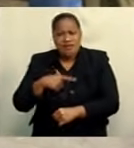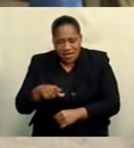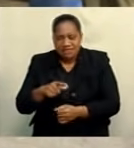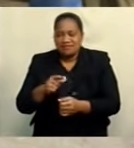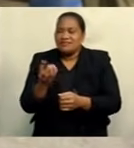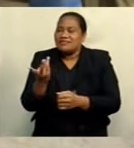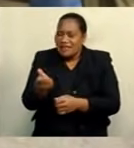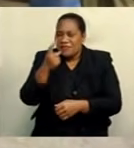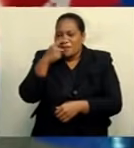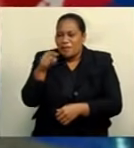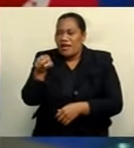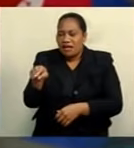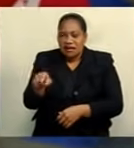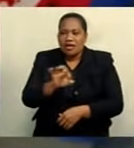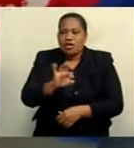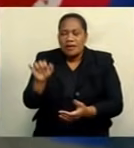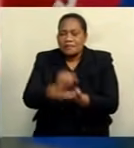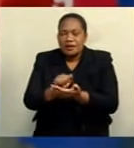simply do not care.